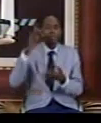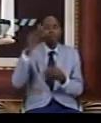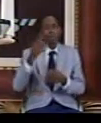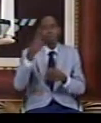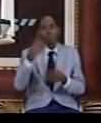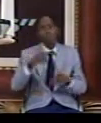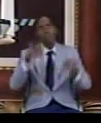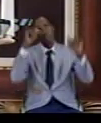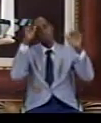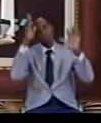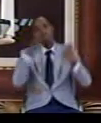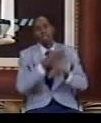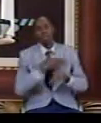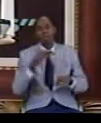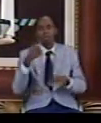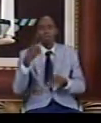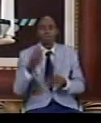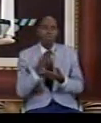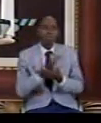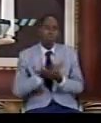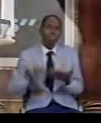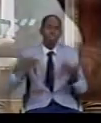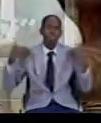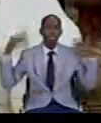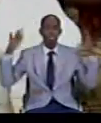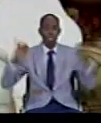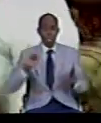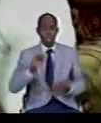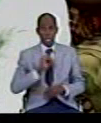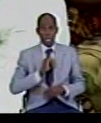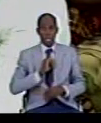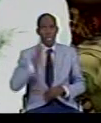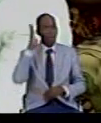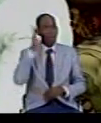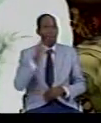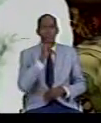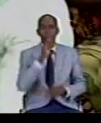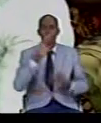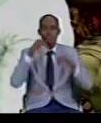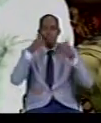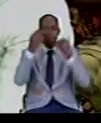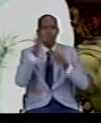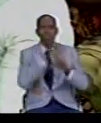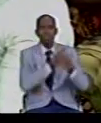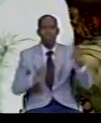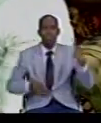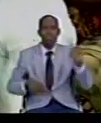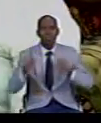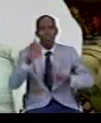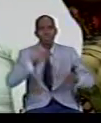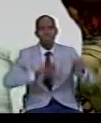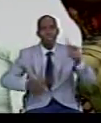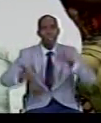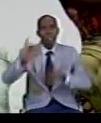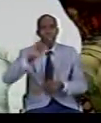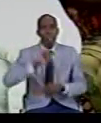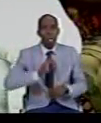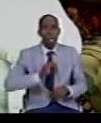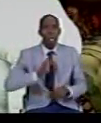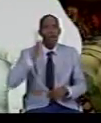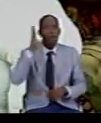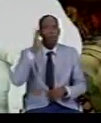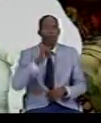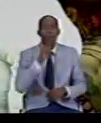and of the holy angels. I will not be ashamed of the Lord. I said, I will not be ashamed of the